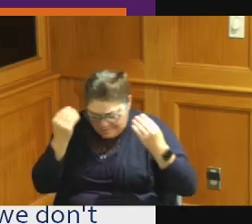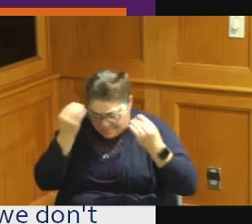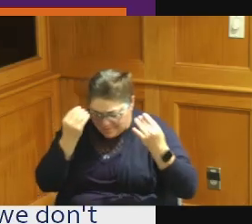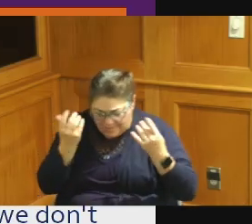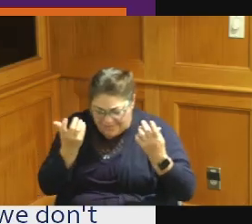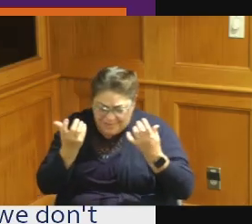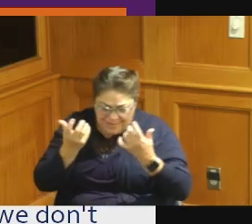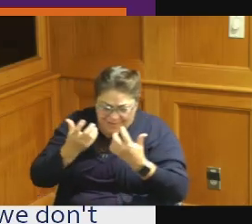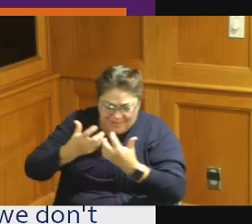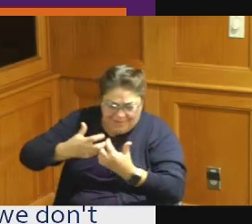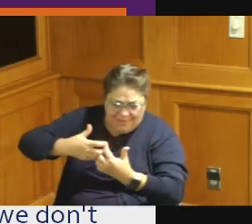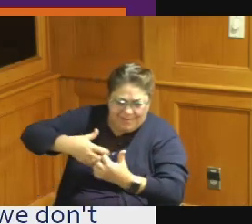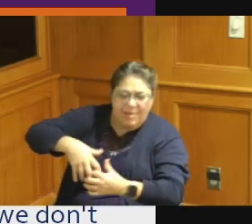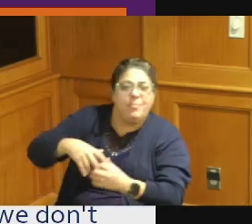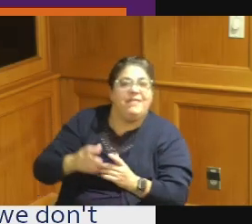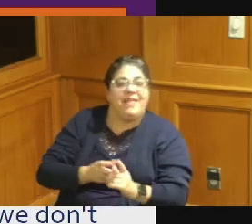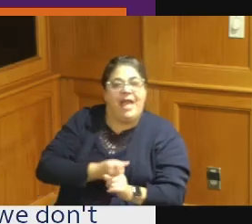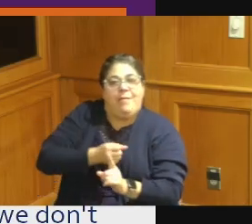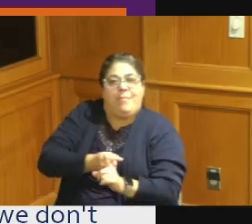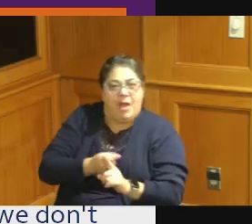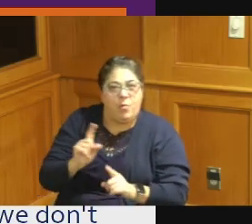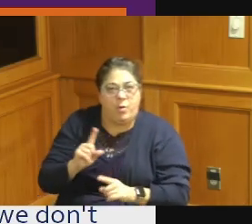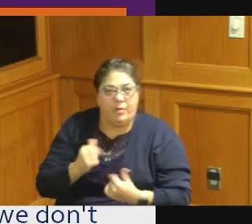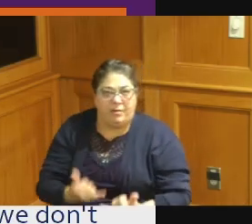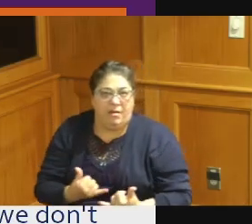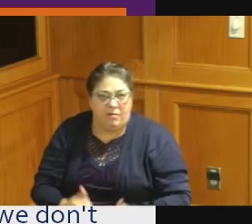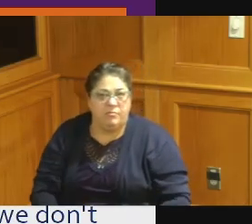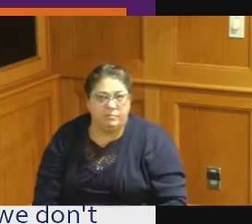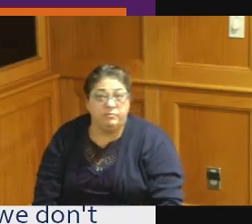big elements that have impacted where we are right now.